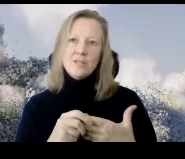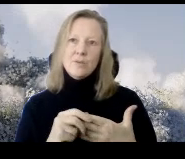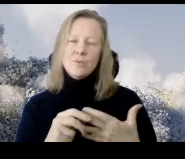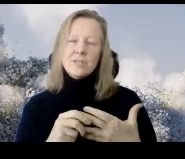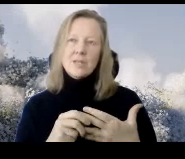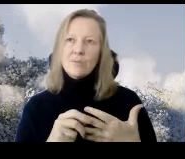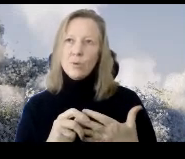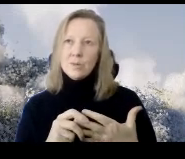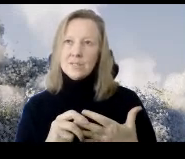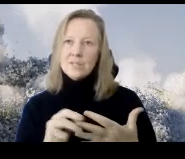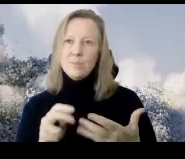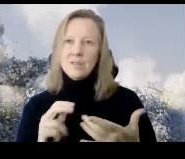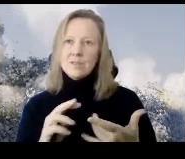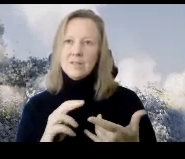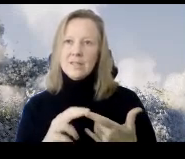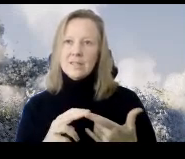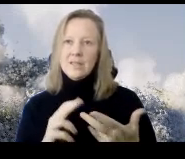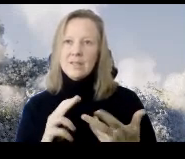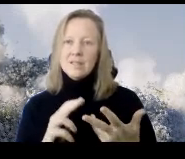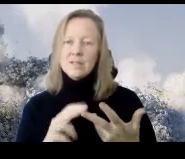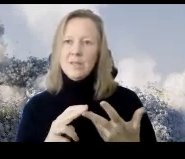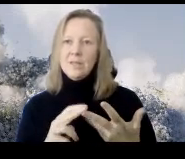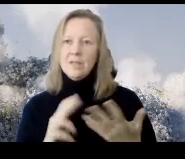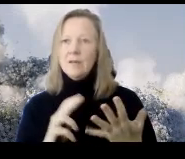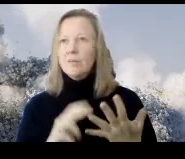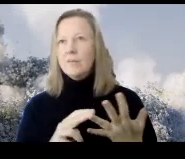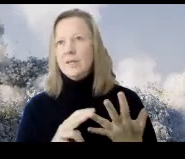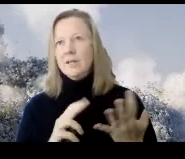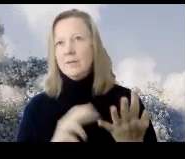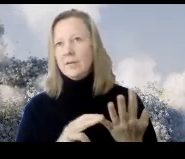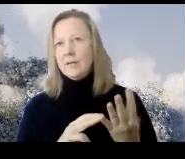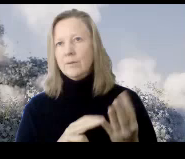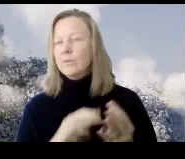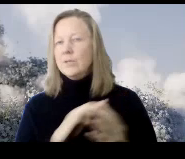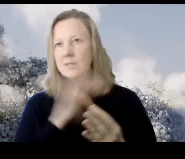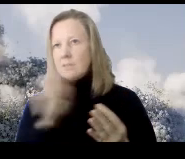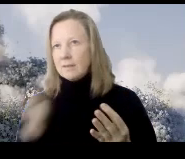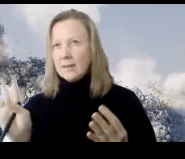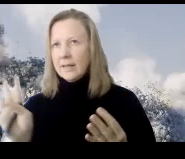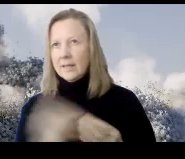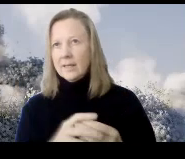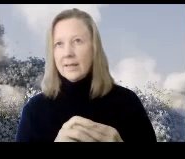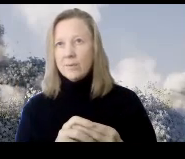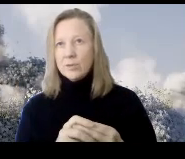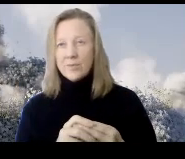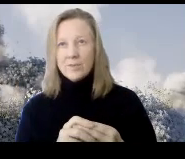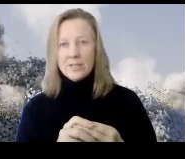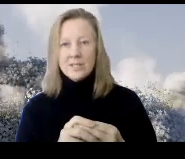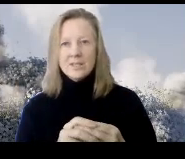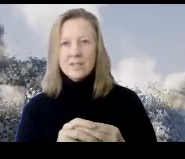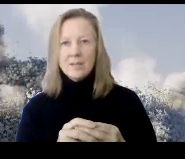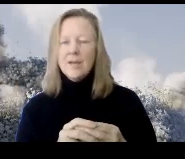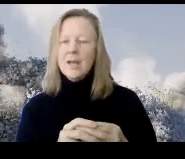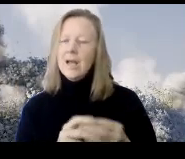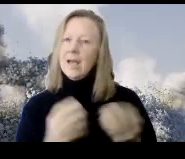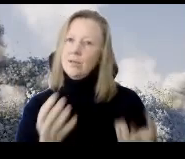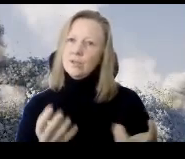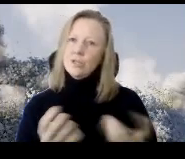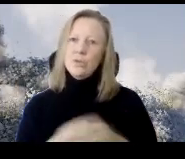divided into several courses based on listening, speaking, reading, and writing, which is like any language proficiency